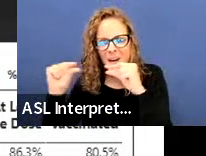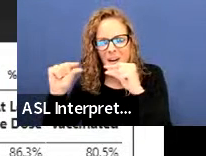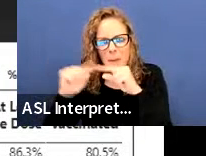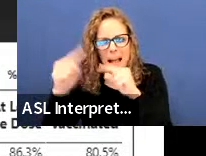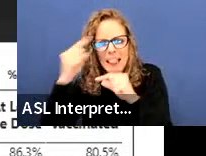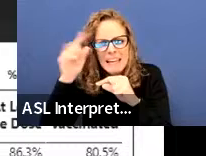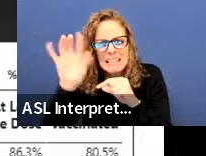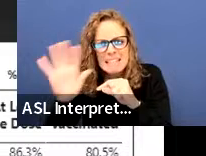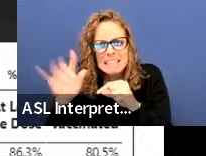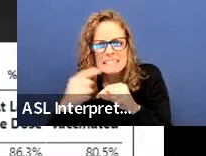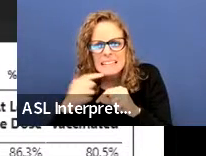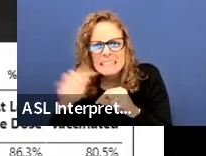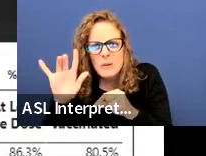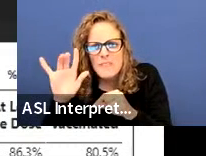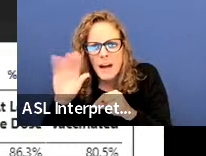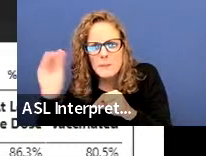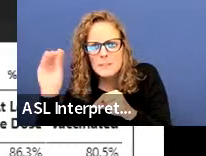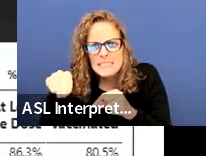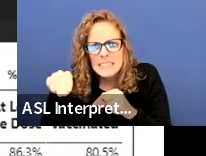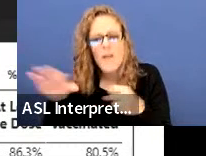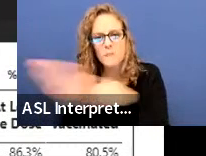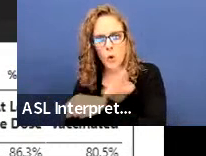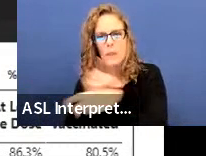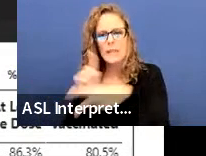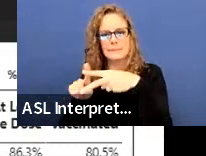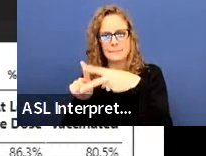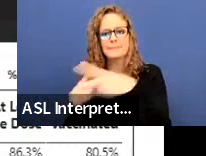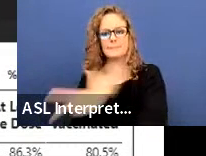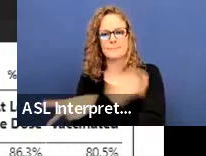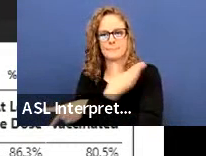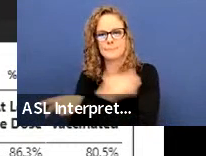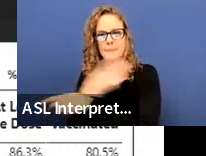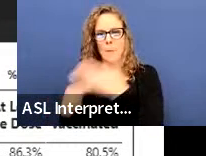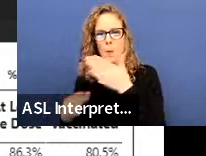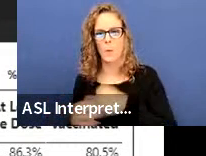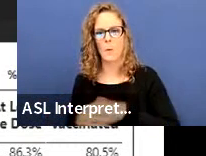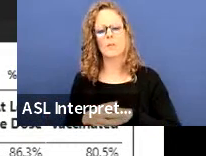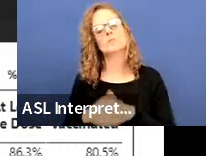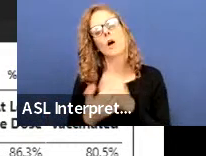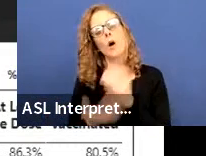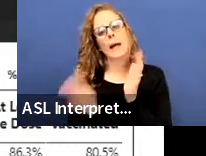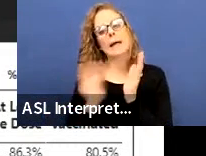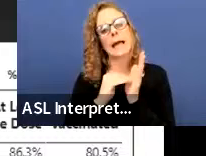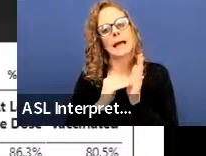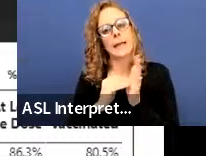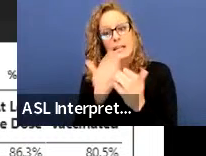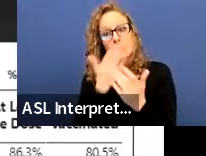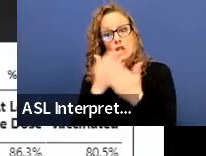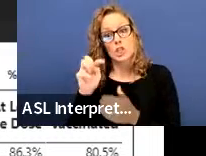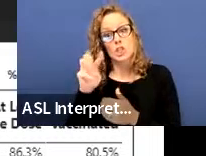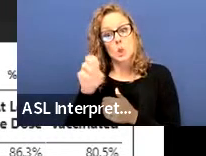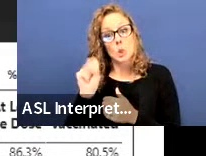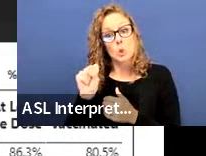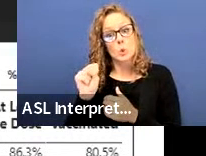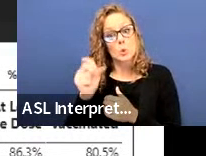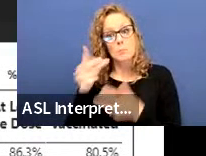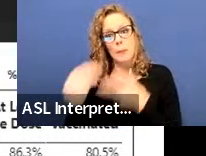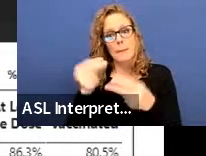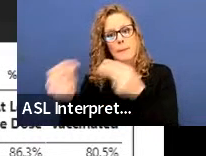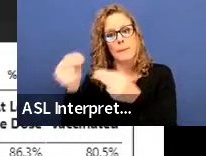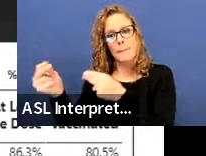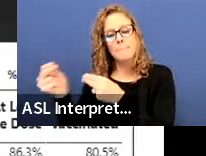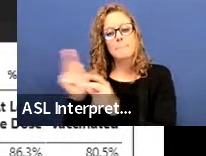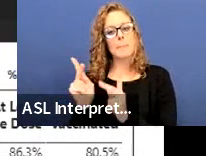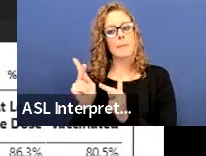about 25% are fully vaccinated. So again, that's good news. We've had